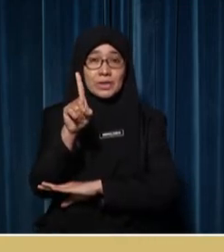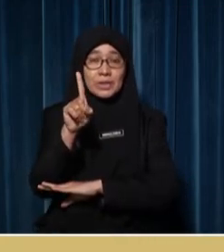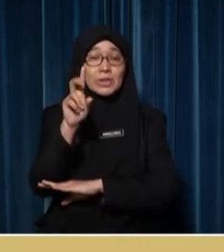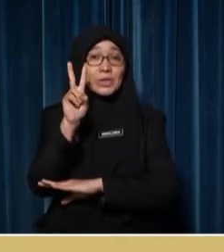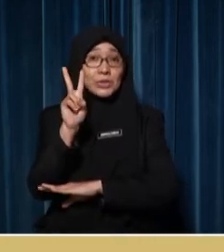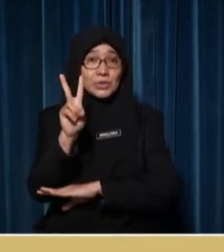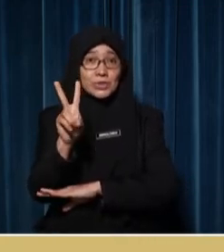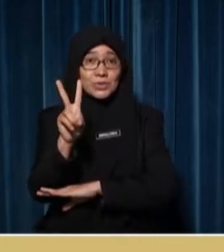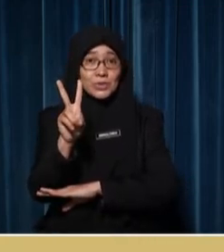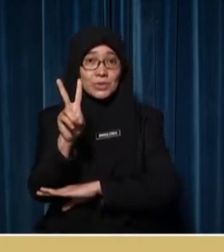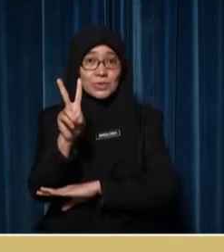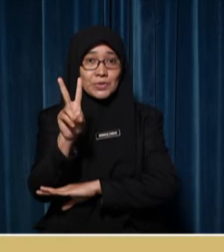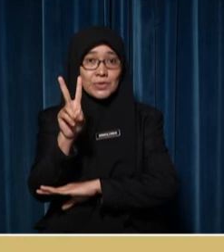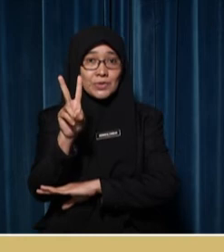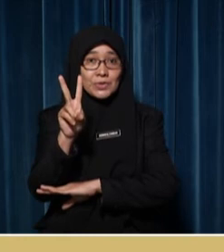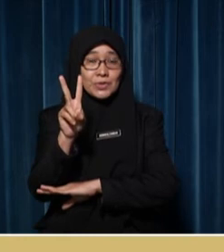2,